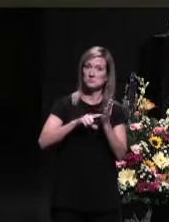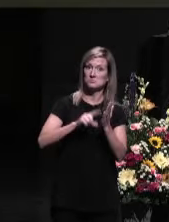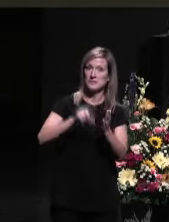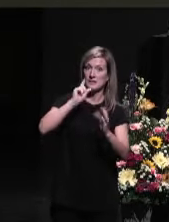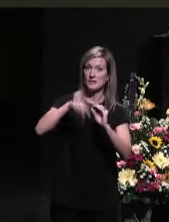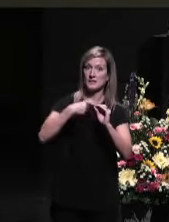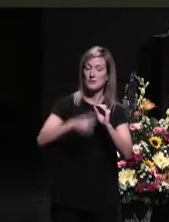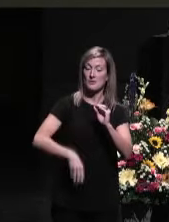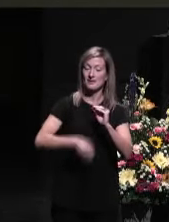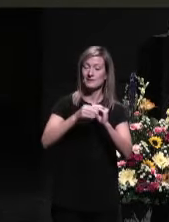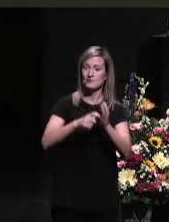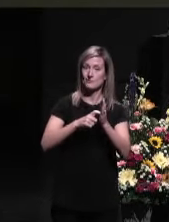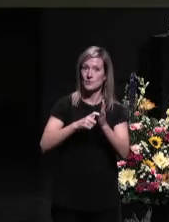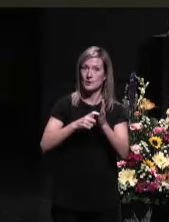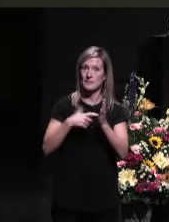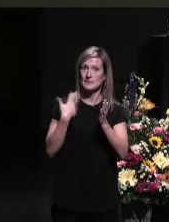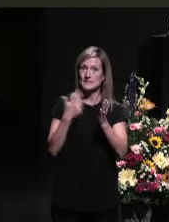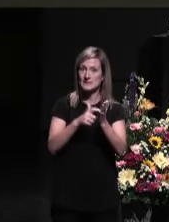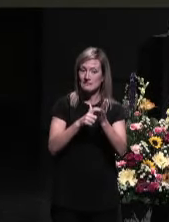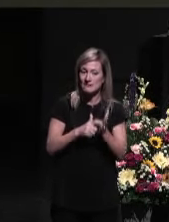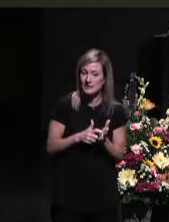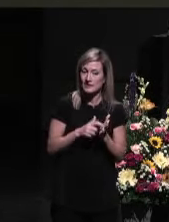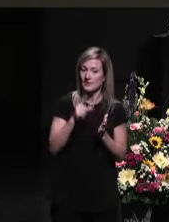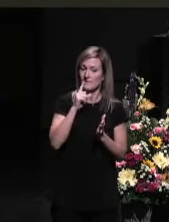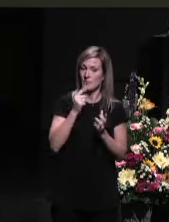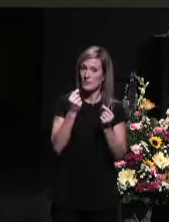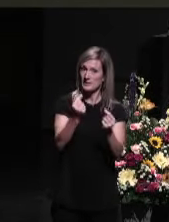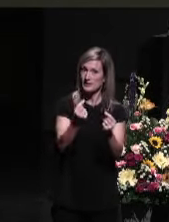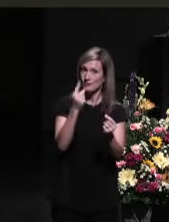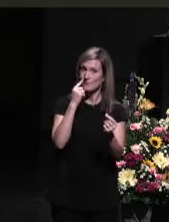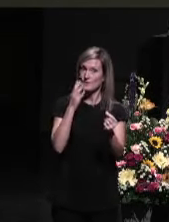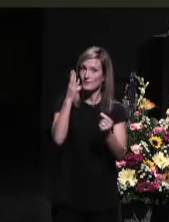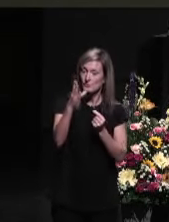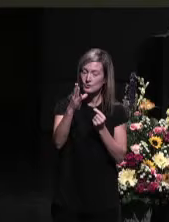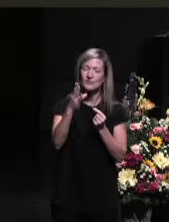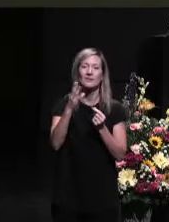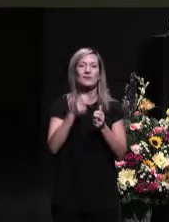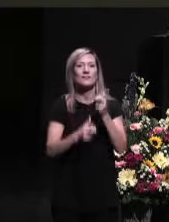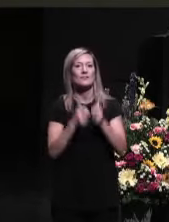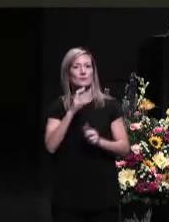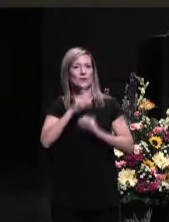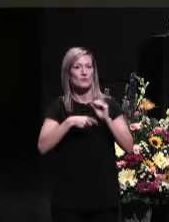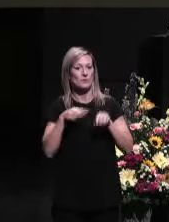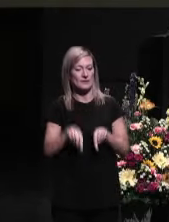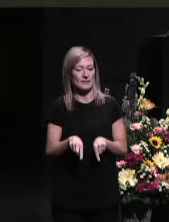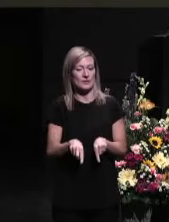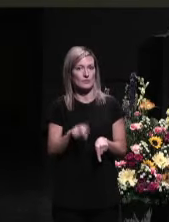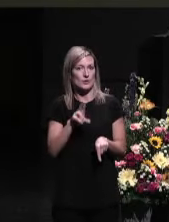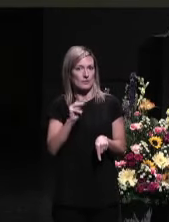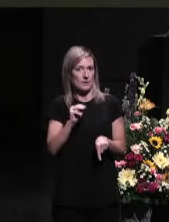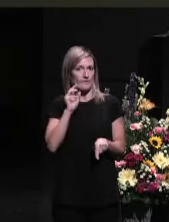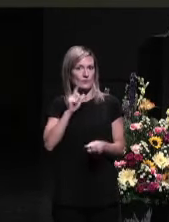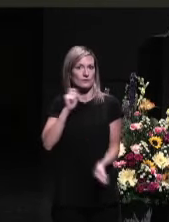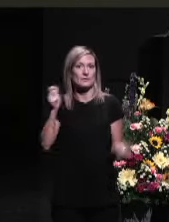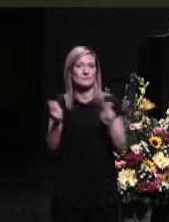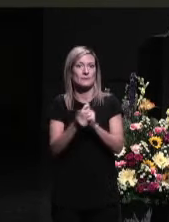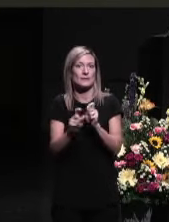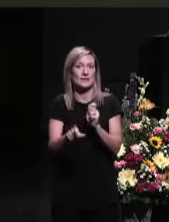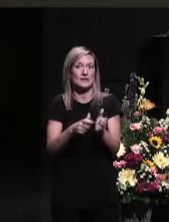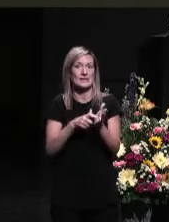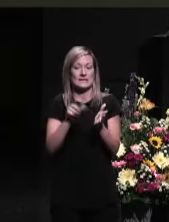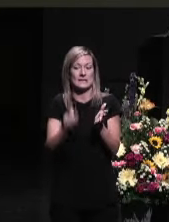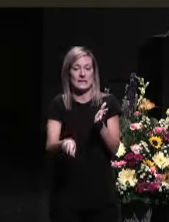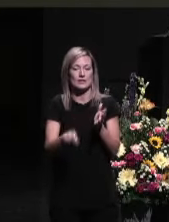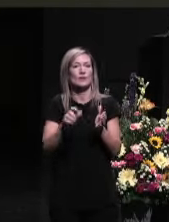down the road in terms of where the system is going, because the issues that I talk about at UWM for transformation that's needed, the system